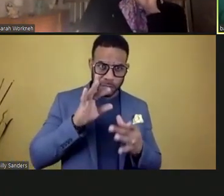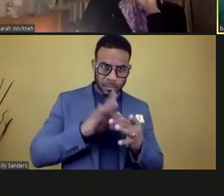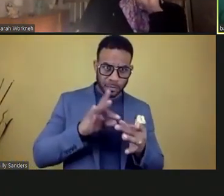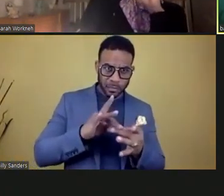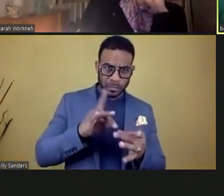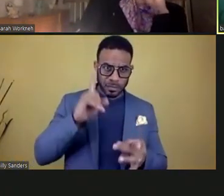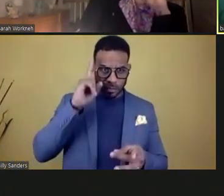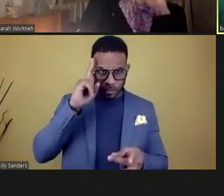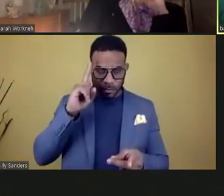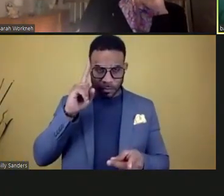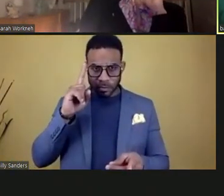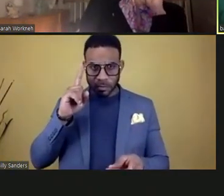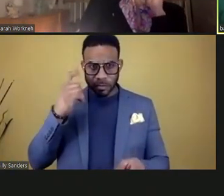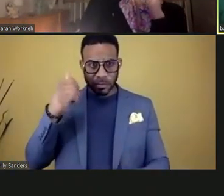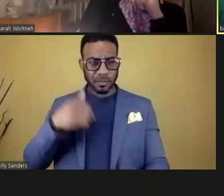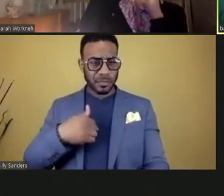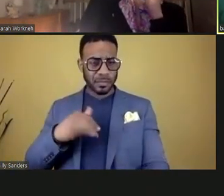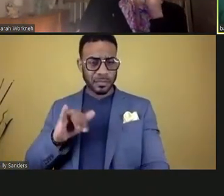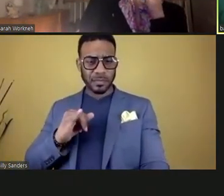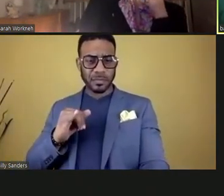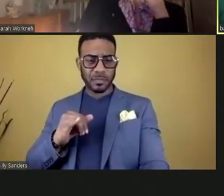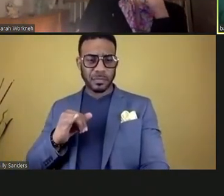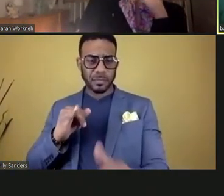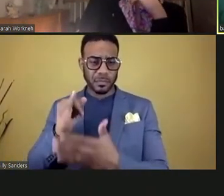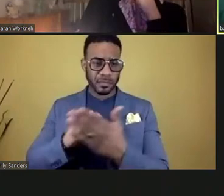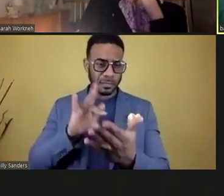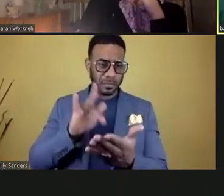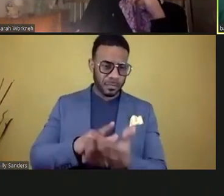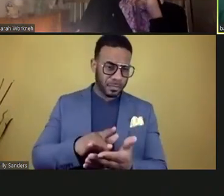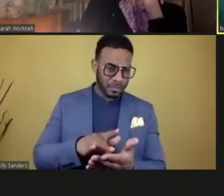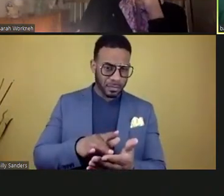I think for me, like an artist-centered